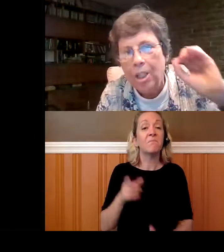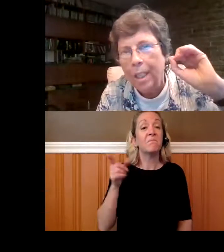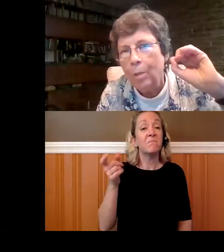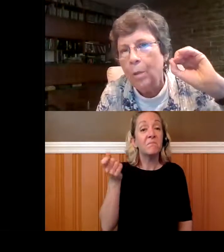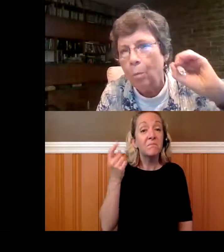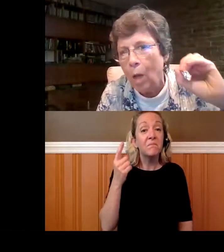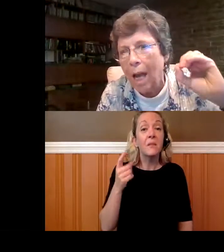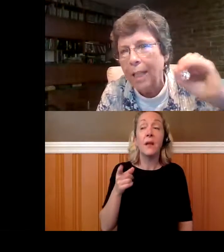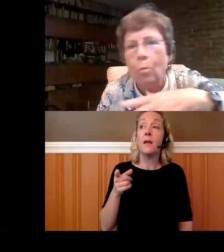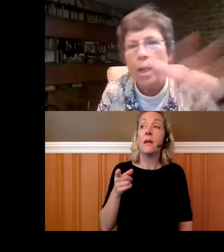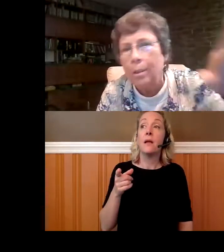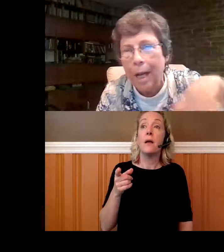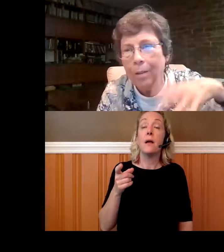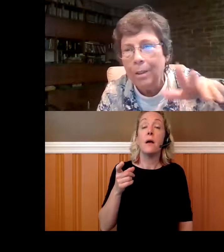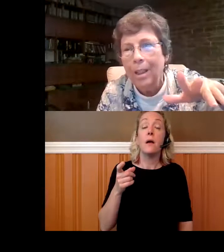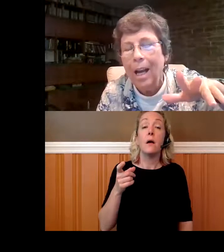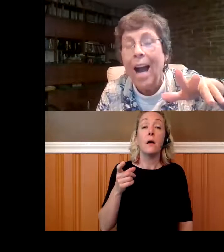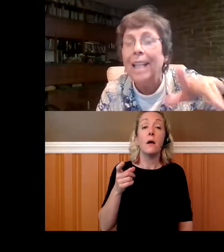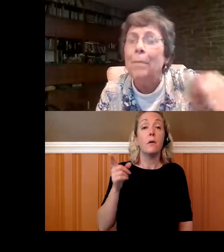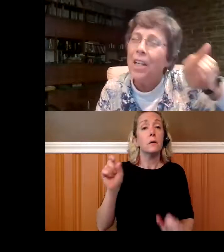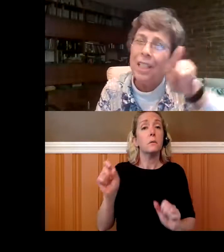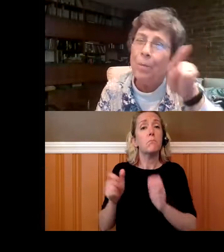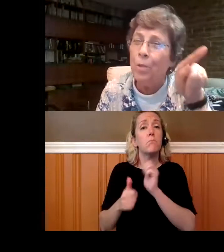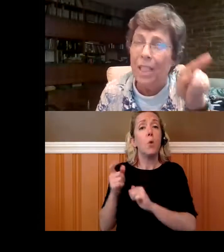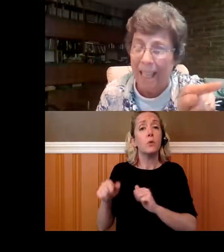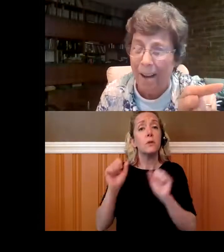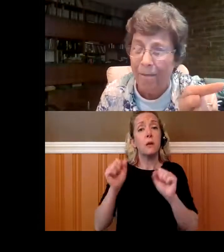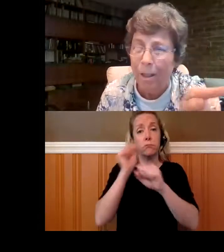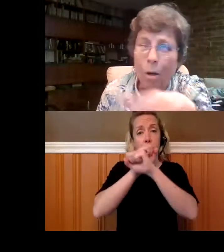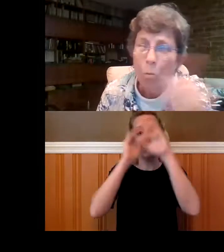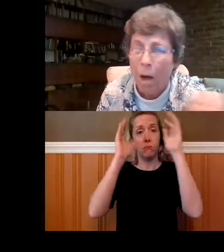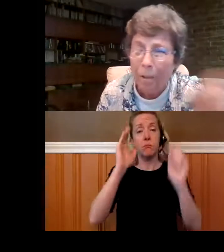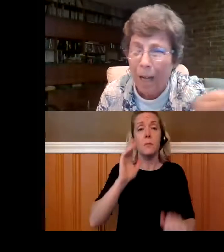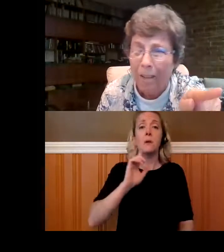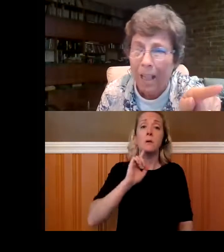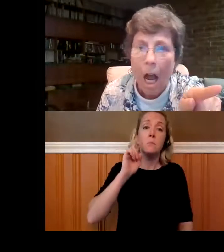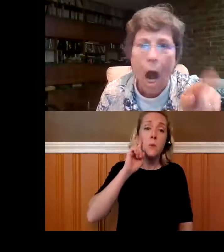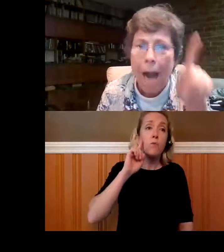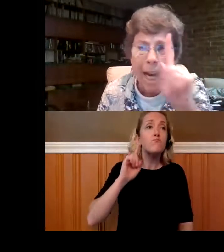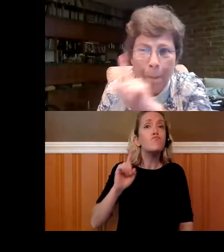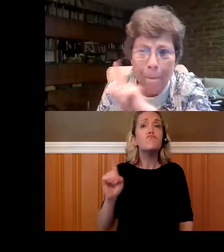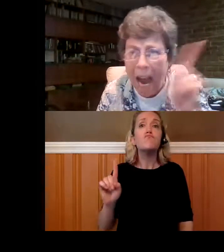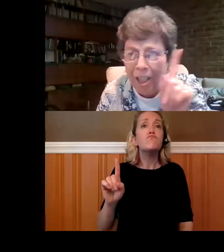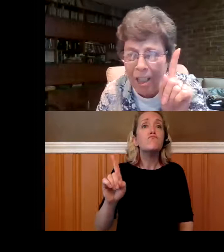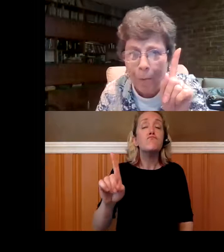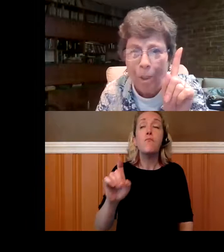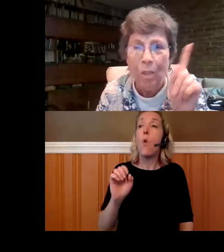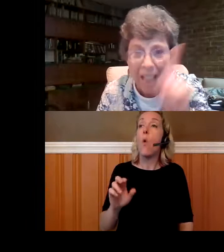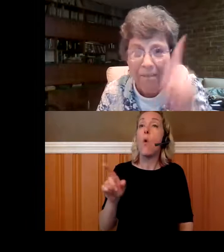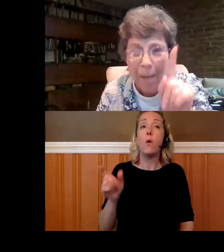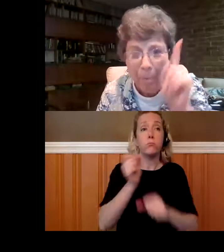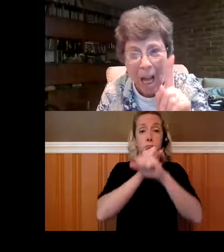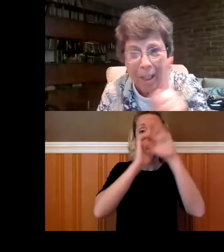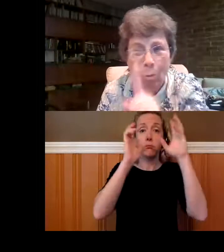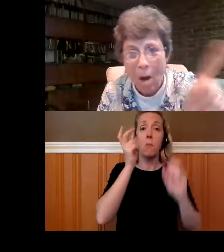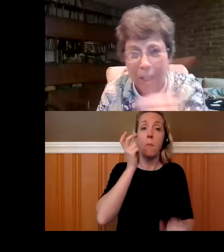imagine someone who's deaf walking around. I can't imagine someone who's deaf and blind walking around. So when he